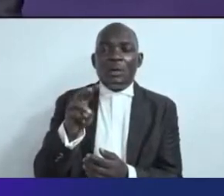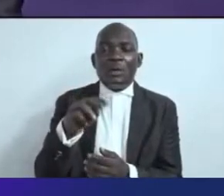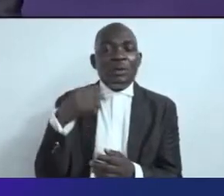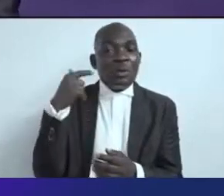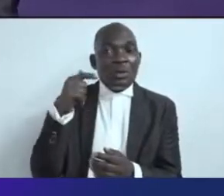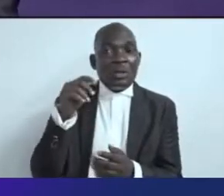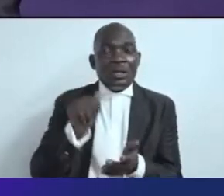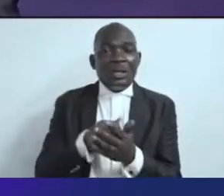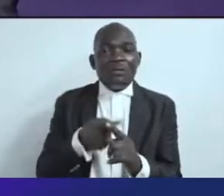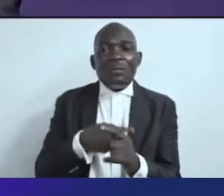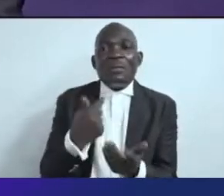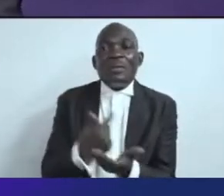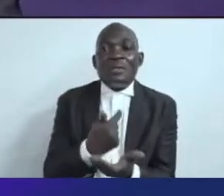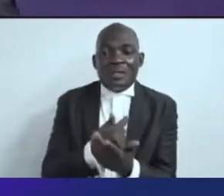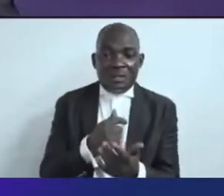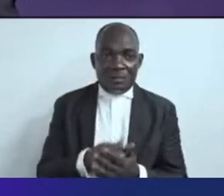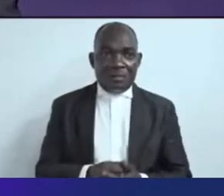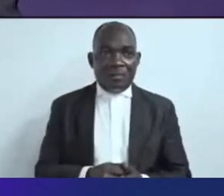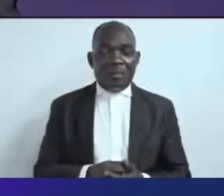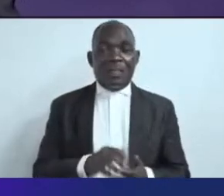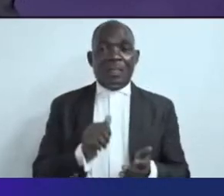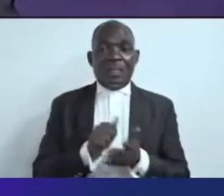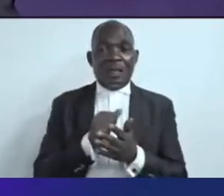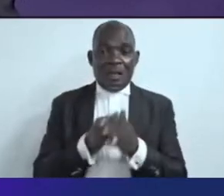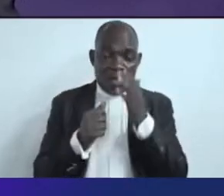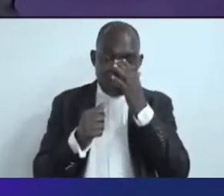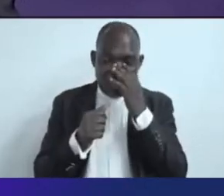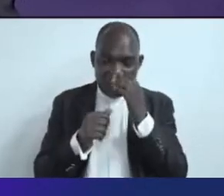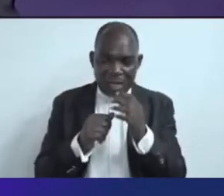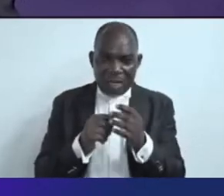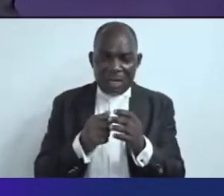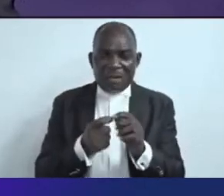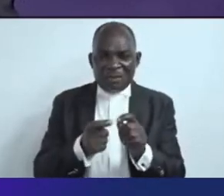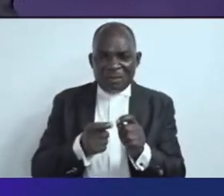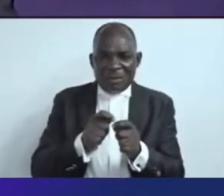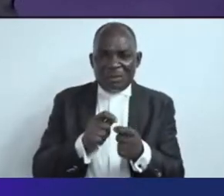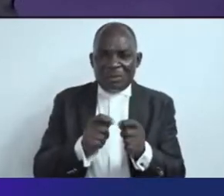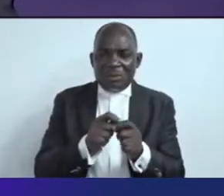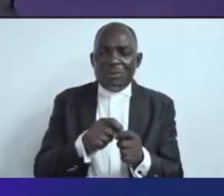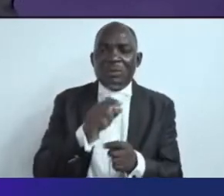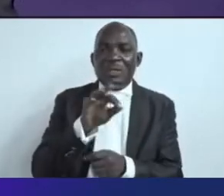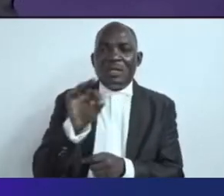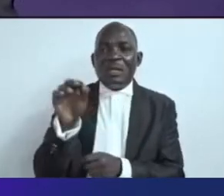of Ghana, which has been refined to